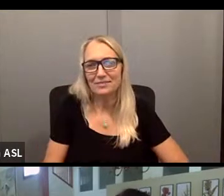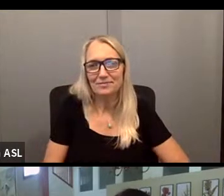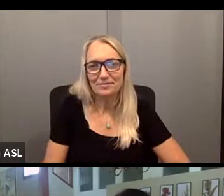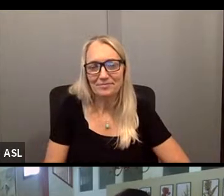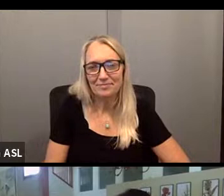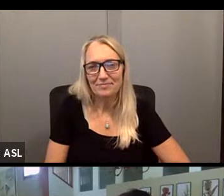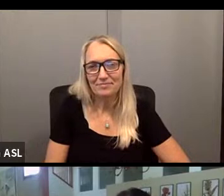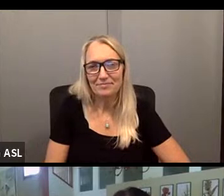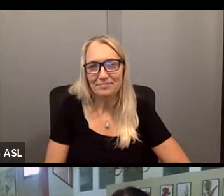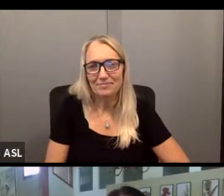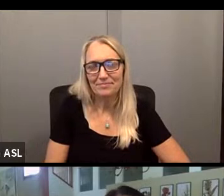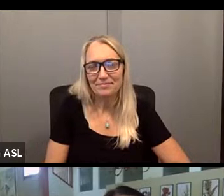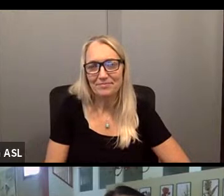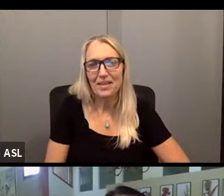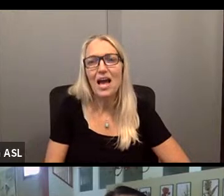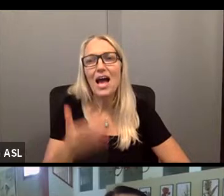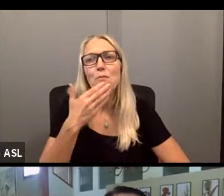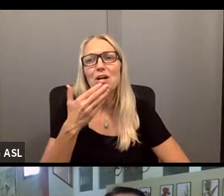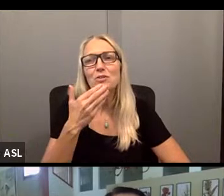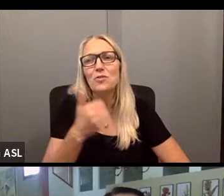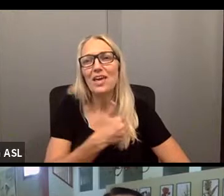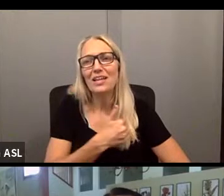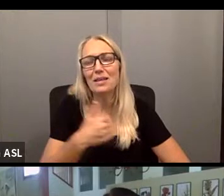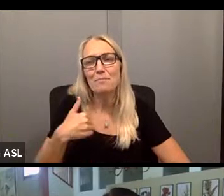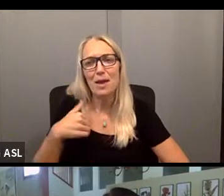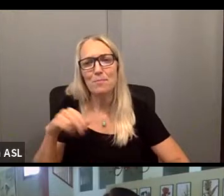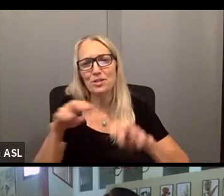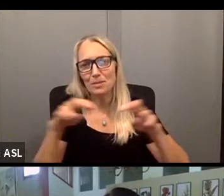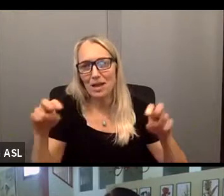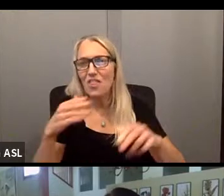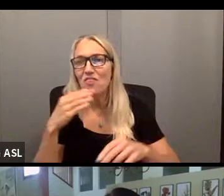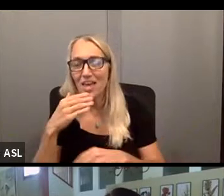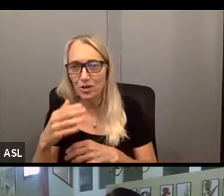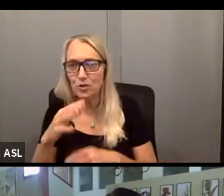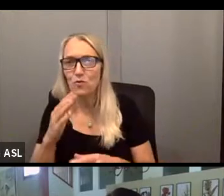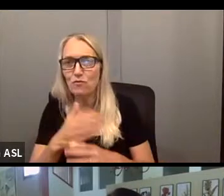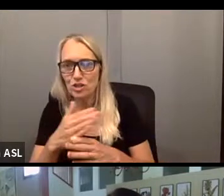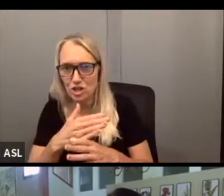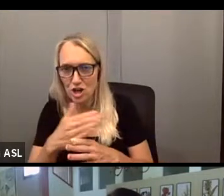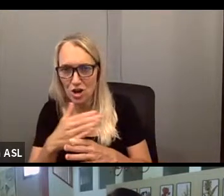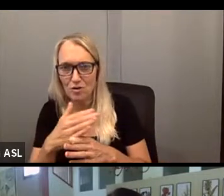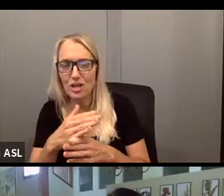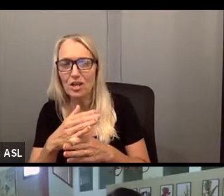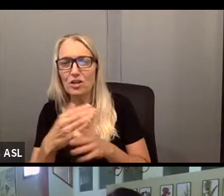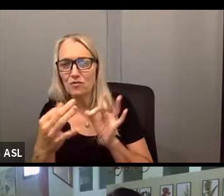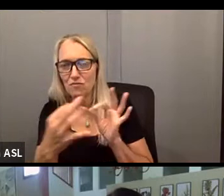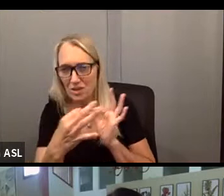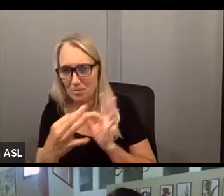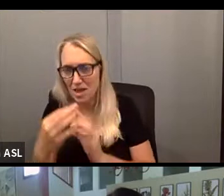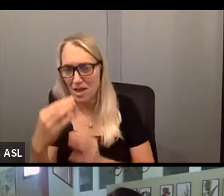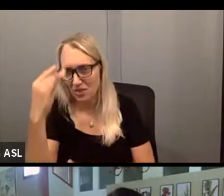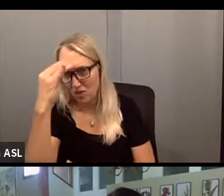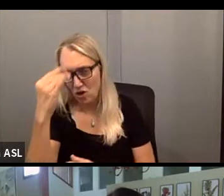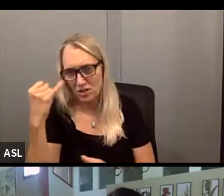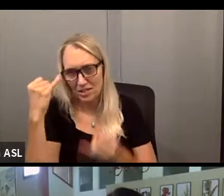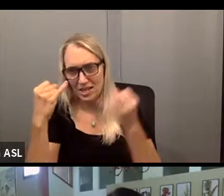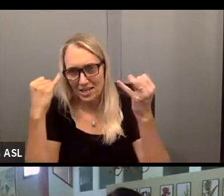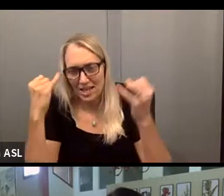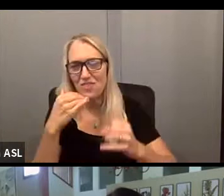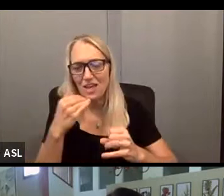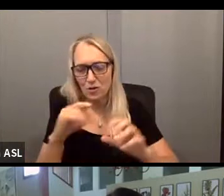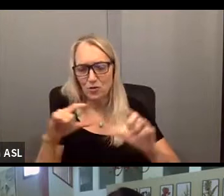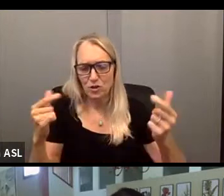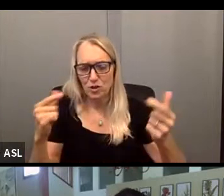you. All right. Well, I'd like to thank the members of this panel. Thank you very much for sharing your insights. And it's important that we